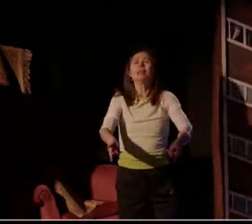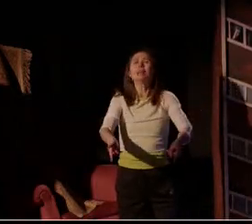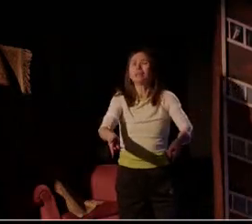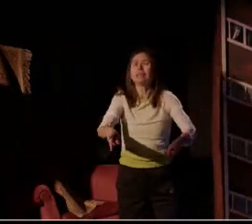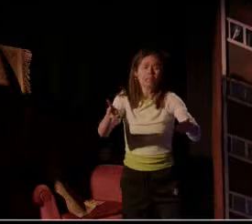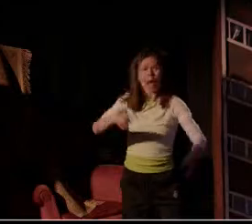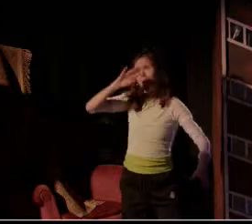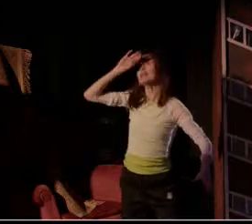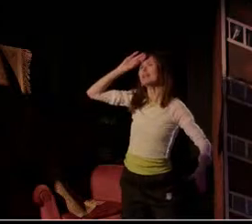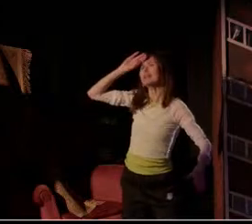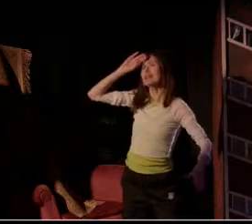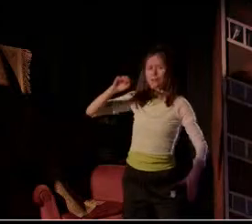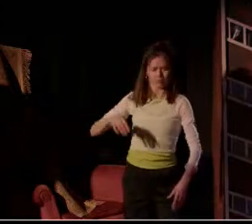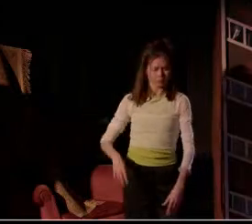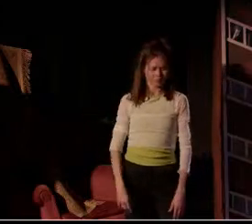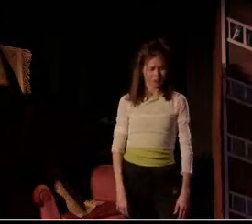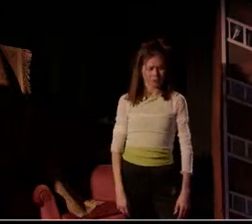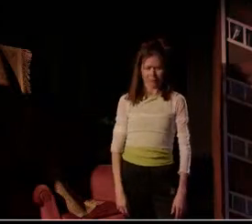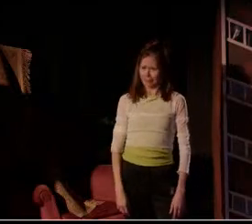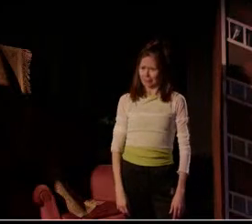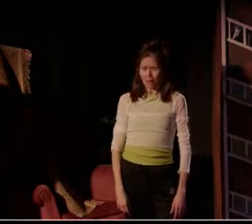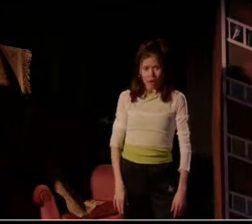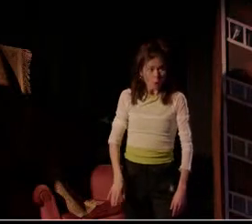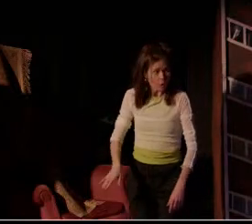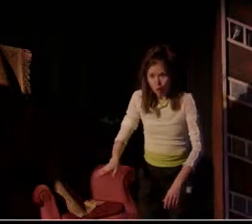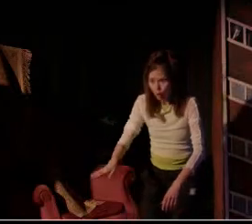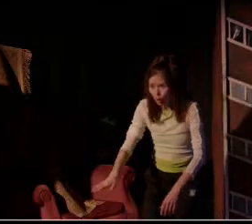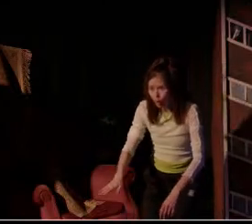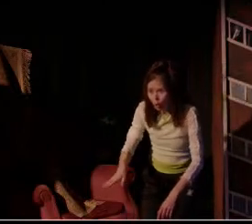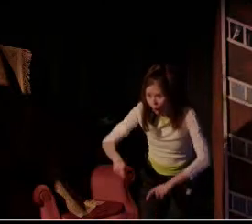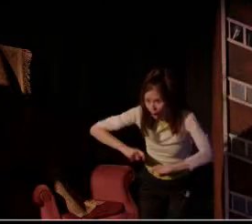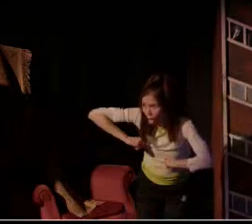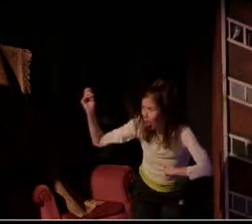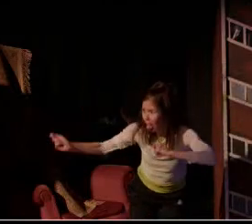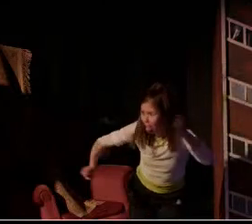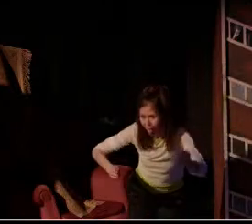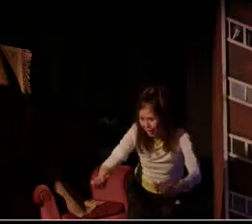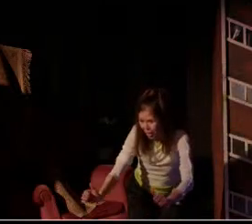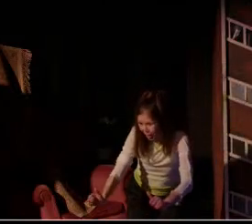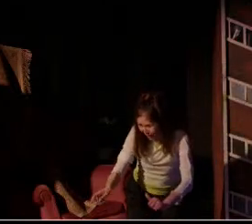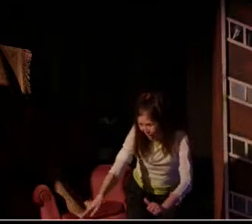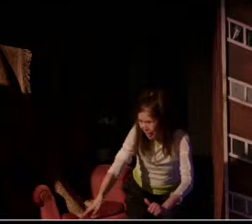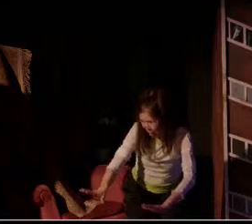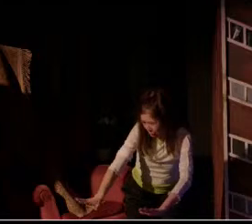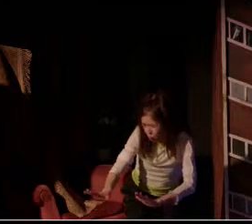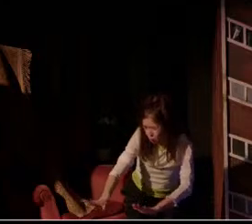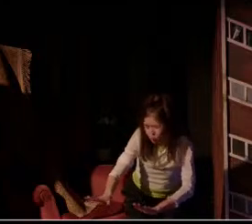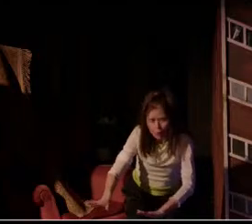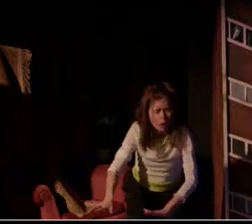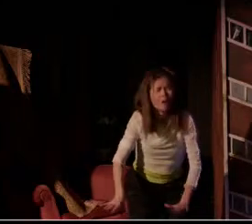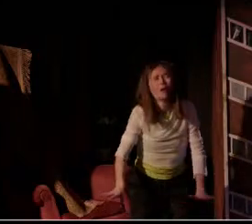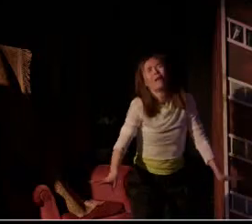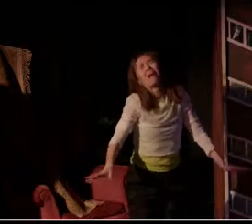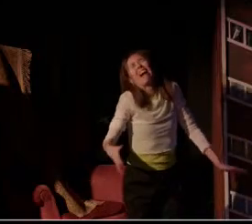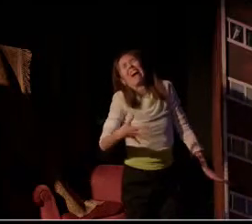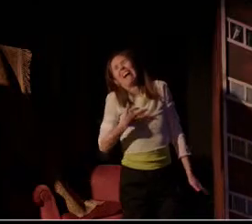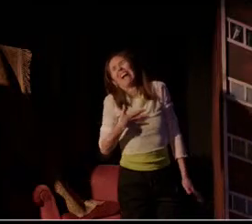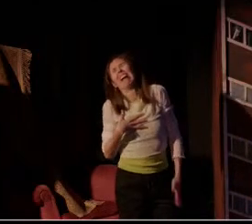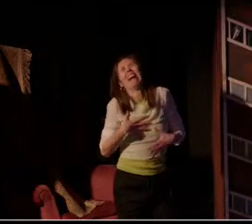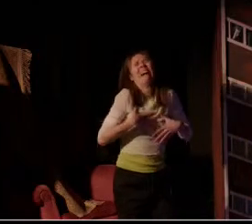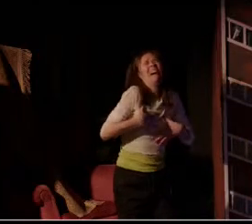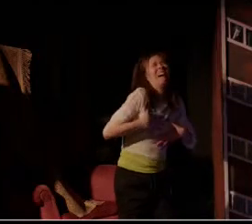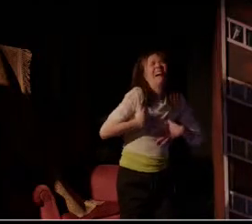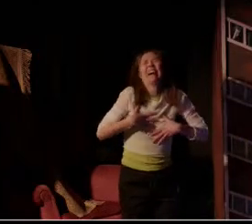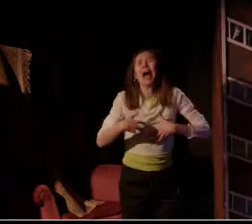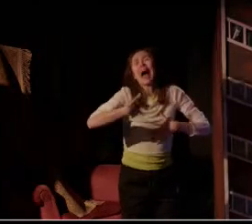Death! And I suppose saw your already have clothes put on than to have yours taken off. Oh, sir, they were more loathsome and offensive than the beatings